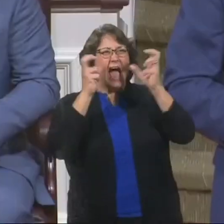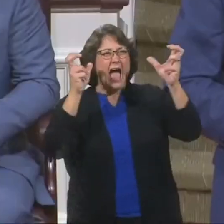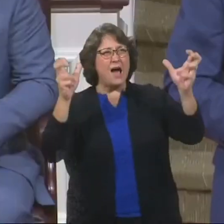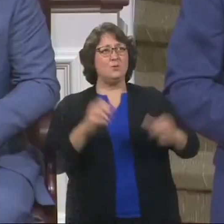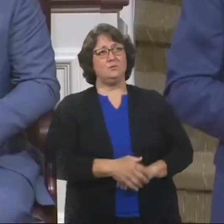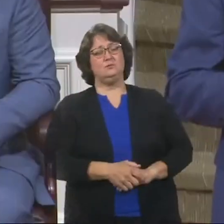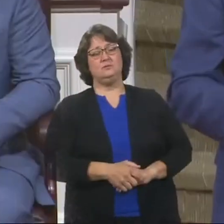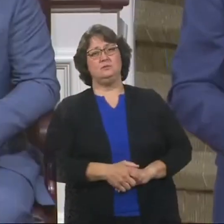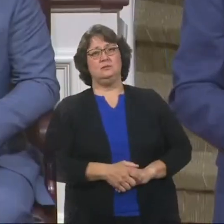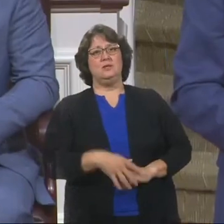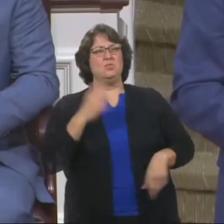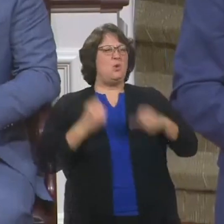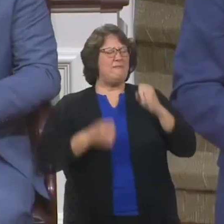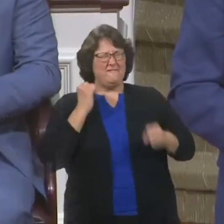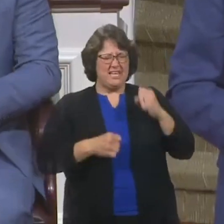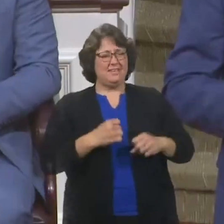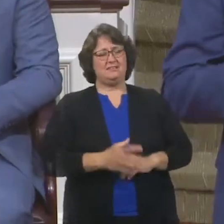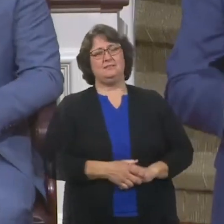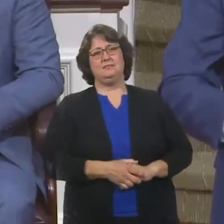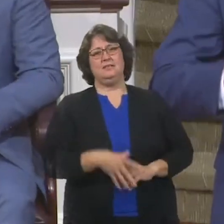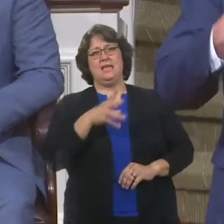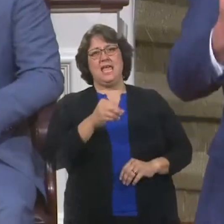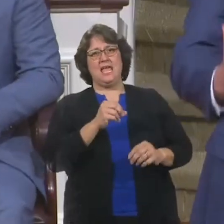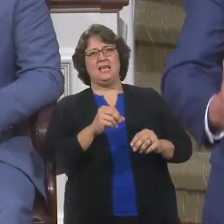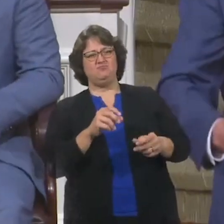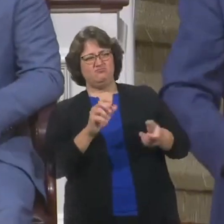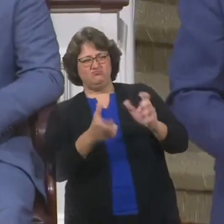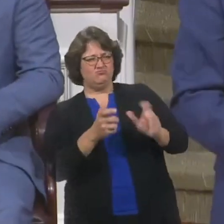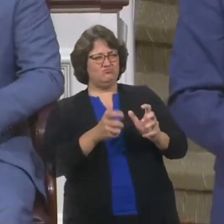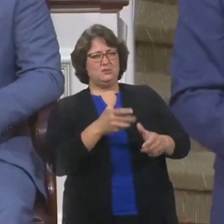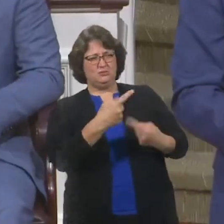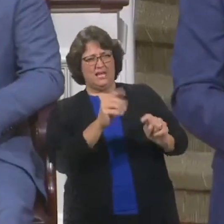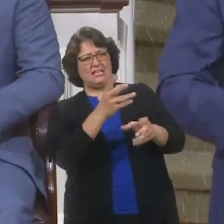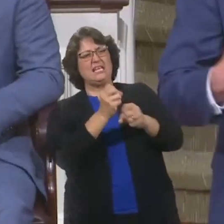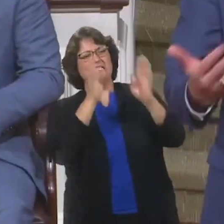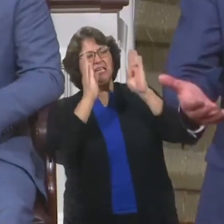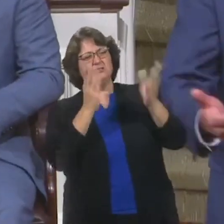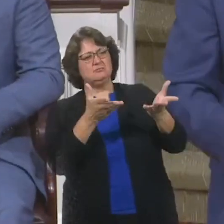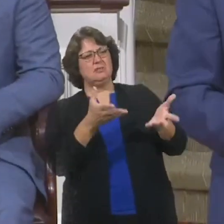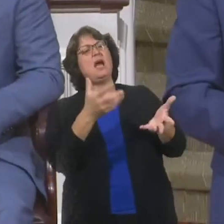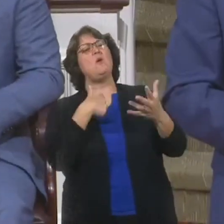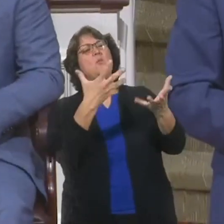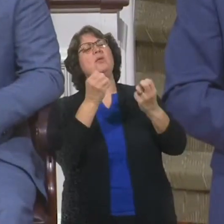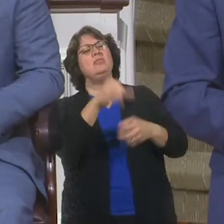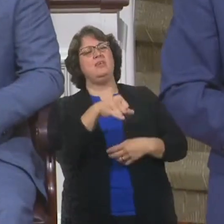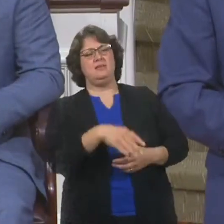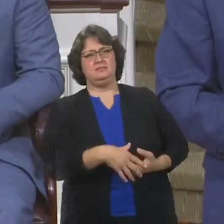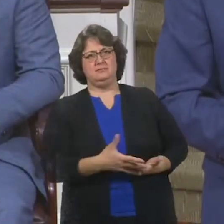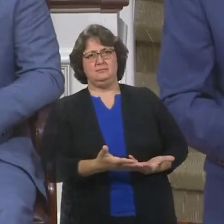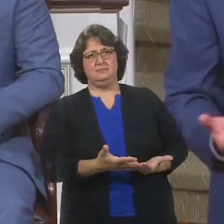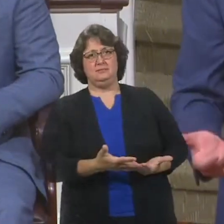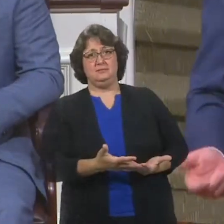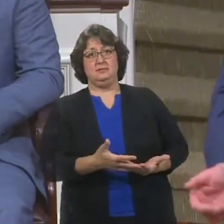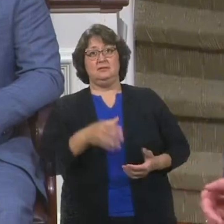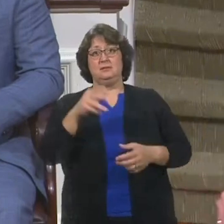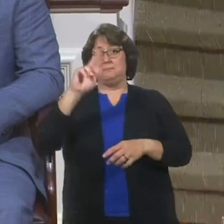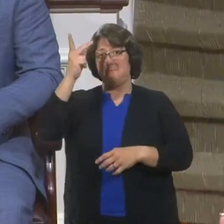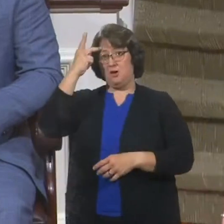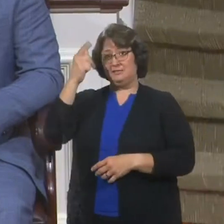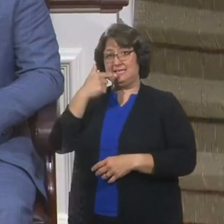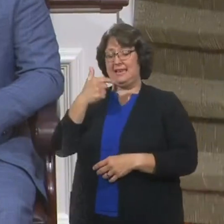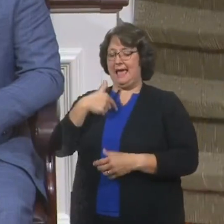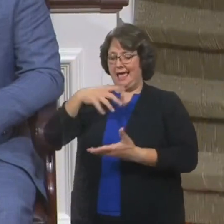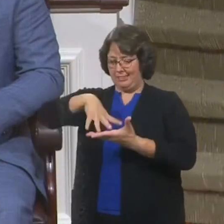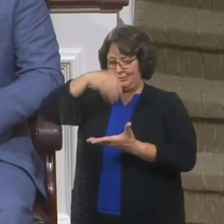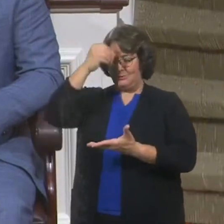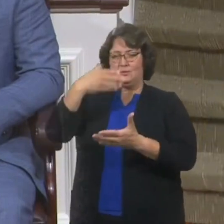loud. Throw a fit. Manipulate. Get someone's attention. That's how you get what you want. And Apostle Paul said, I have learned,